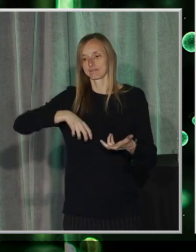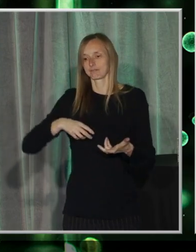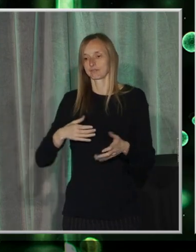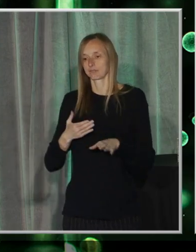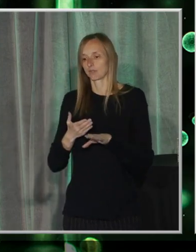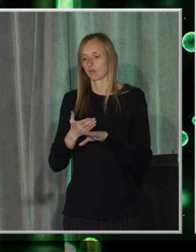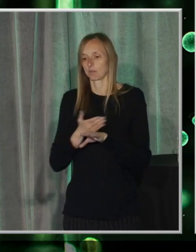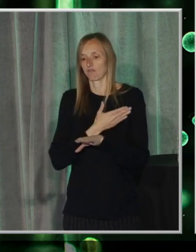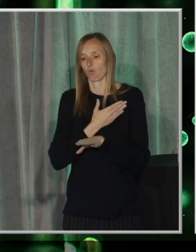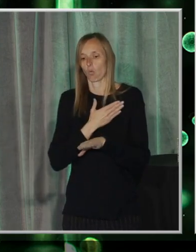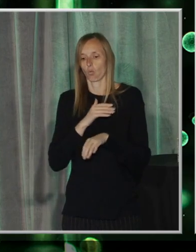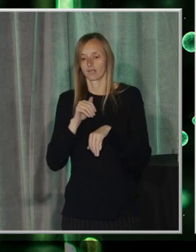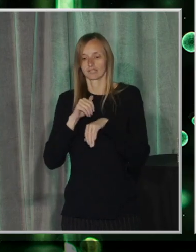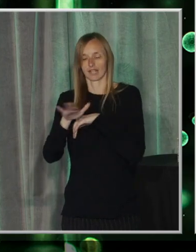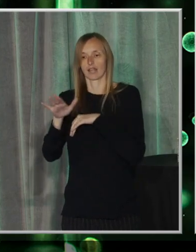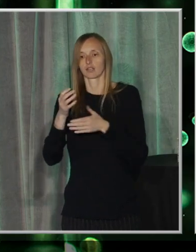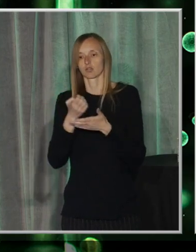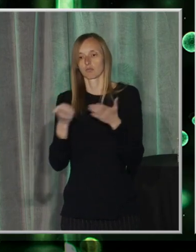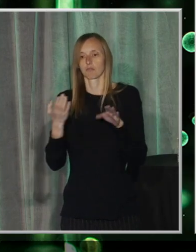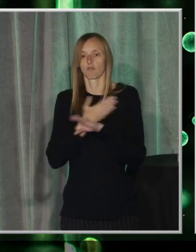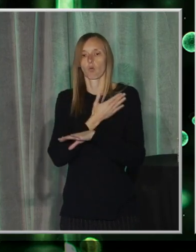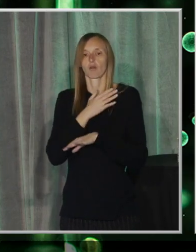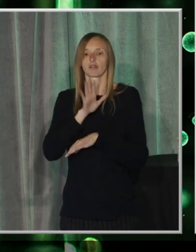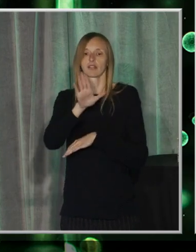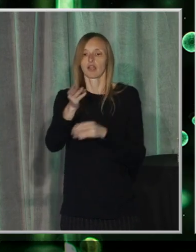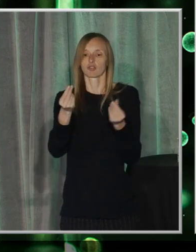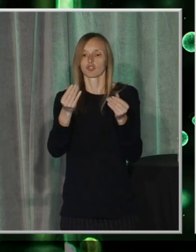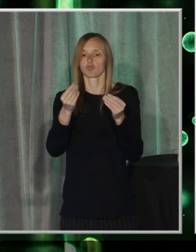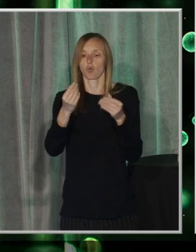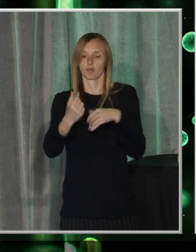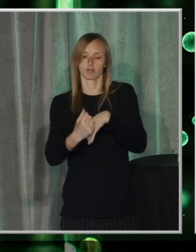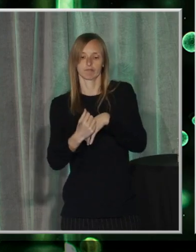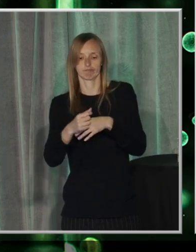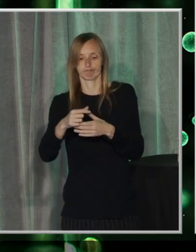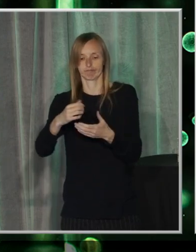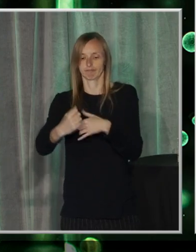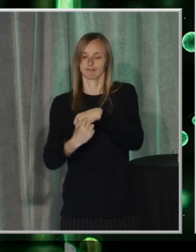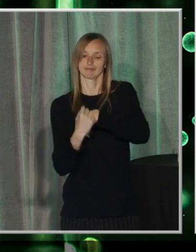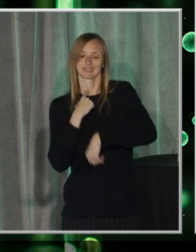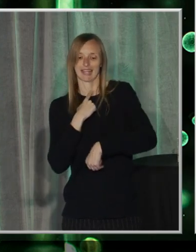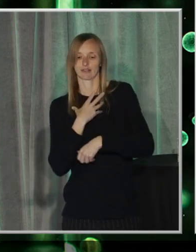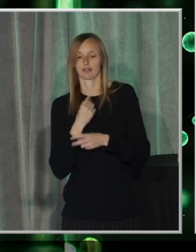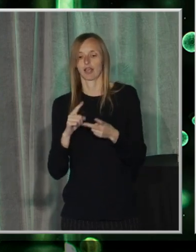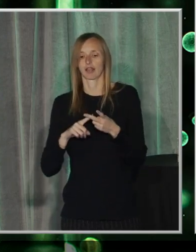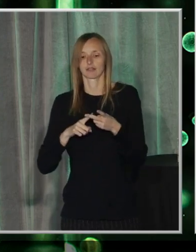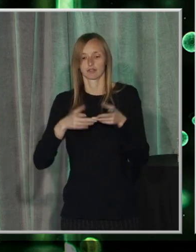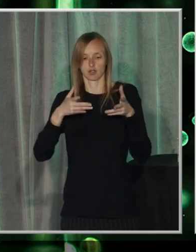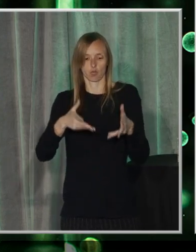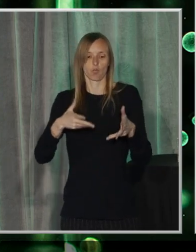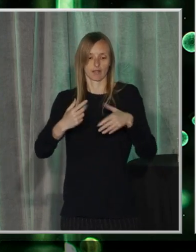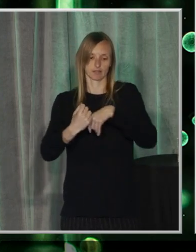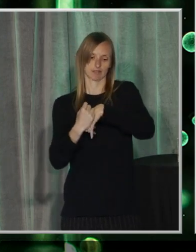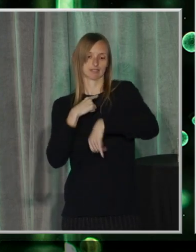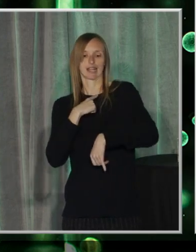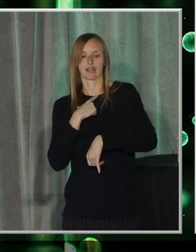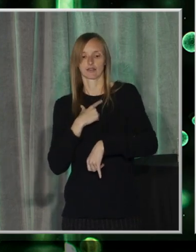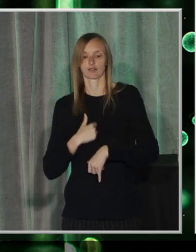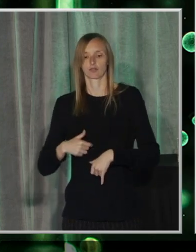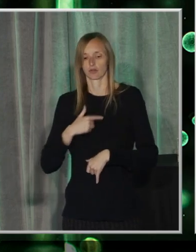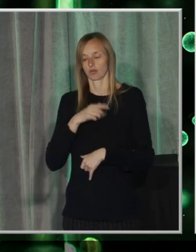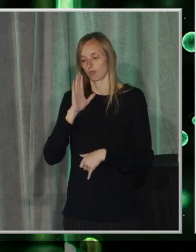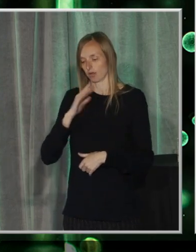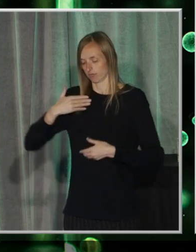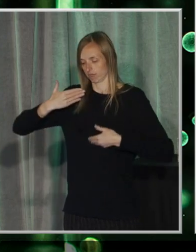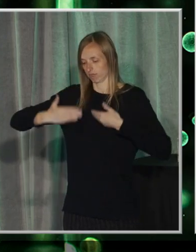the equipment, they will send the sample of the soil and the waste conditions. And then we will go through this platform